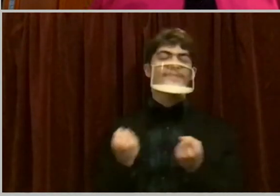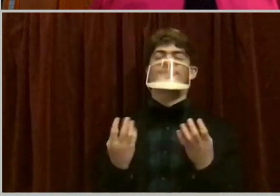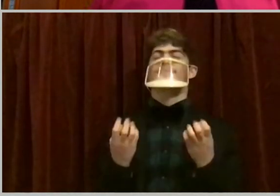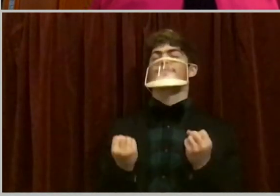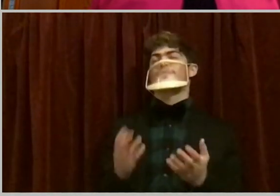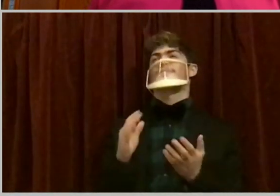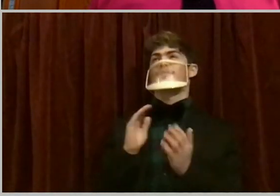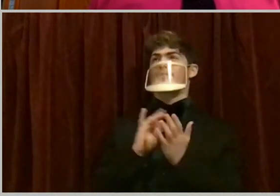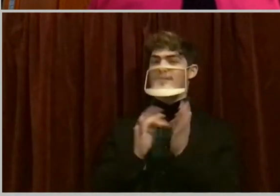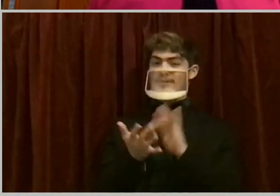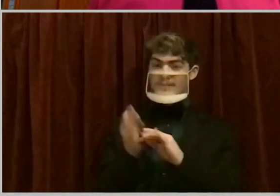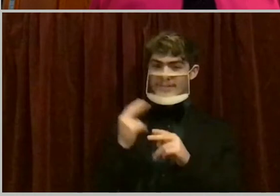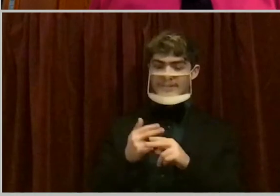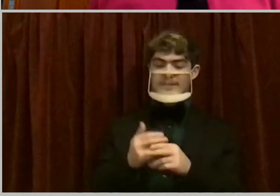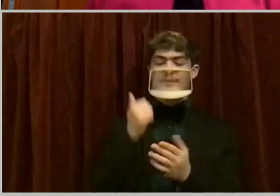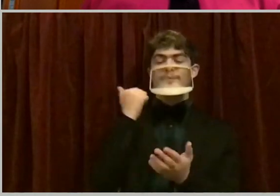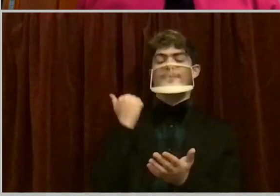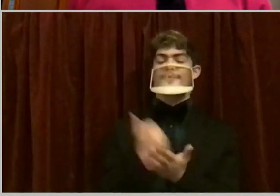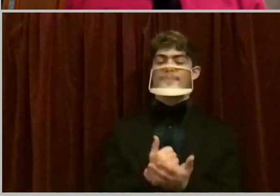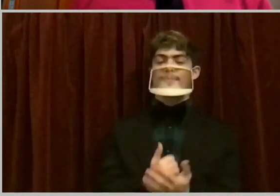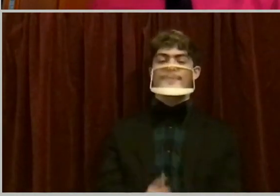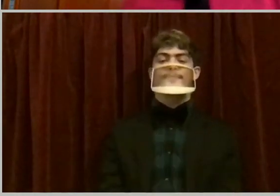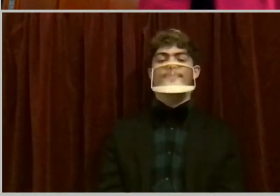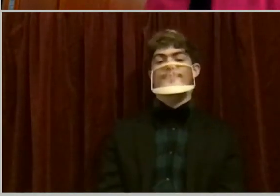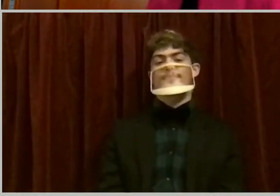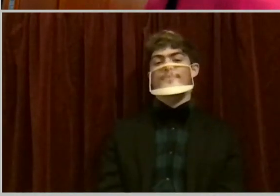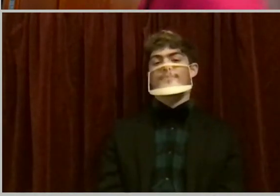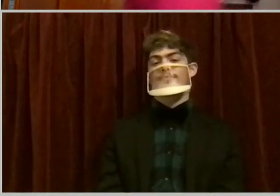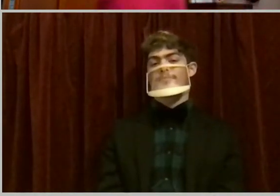son's loving name, Jesus Christ. Amen.